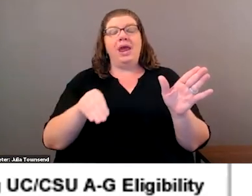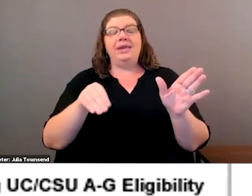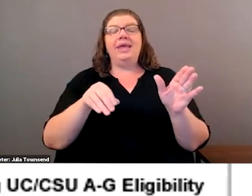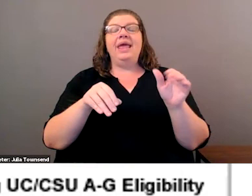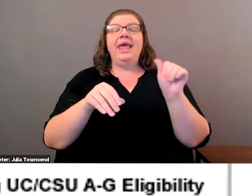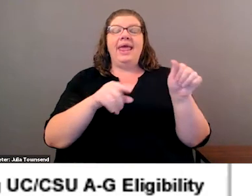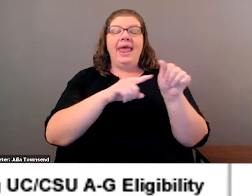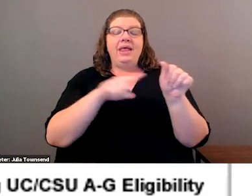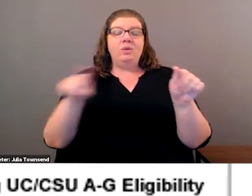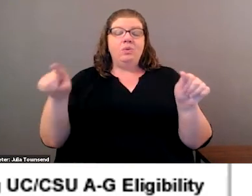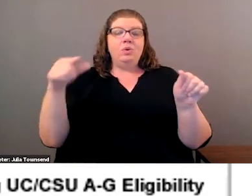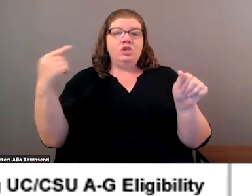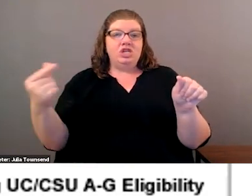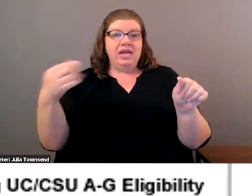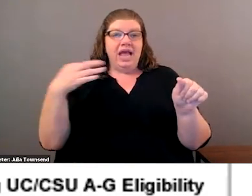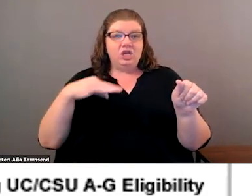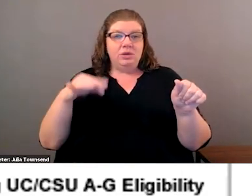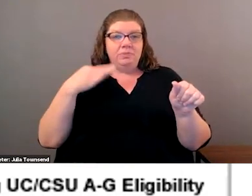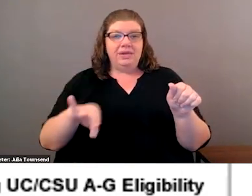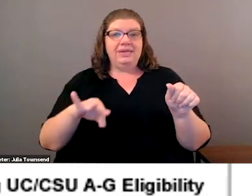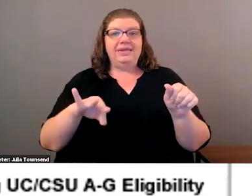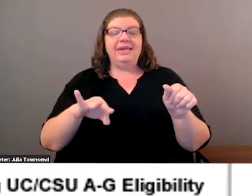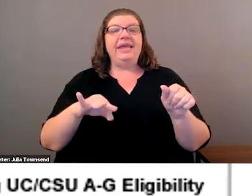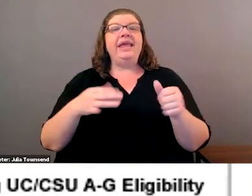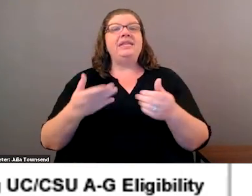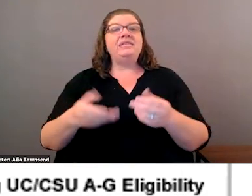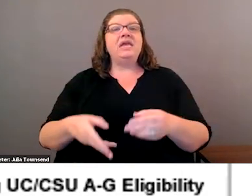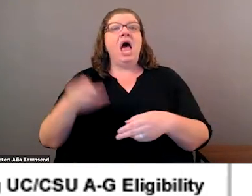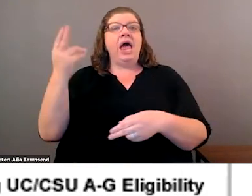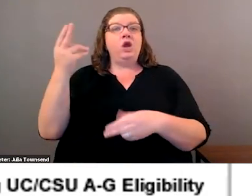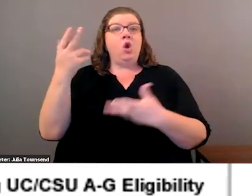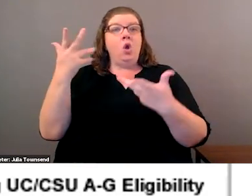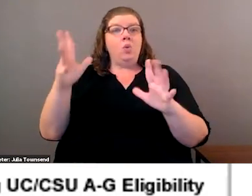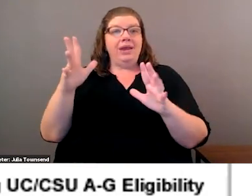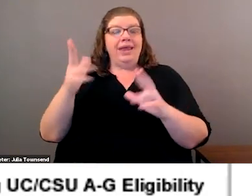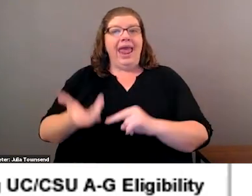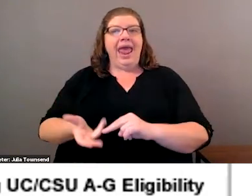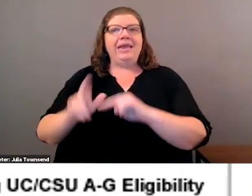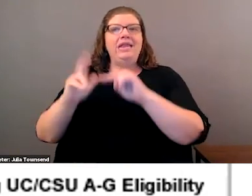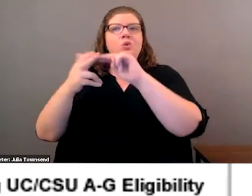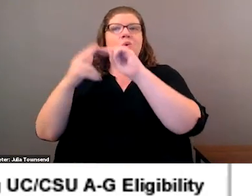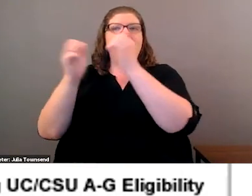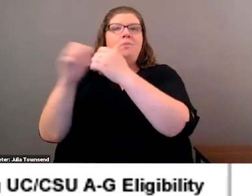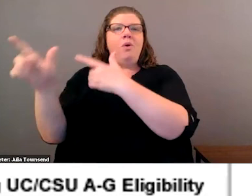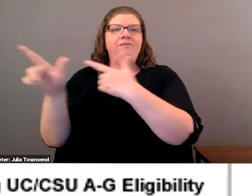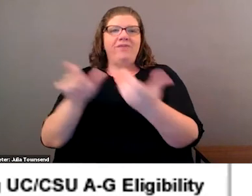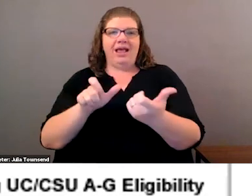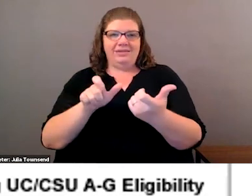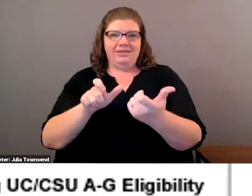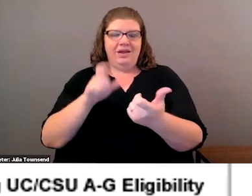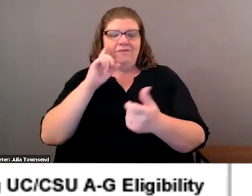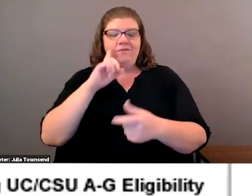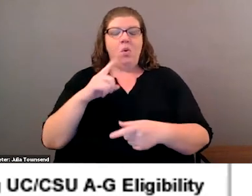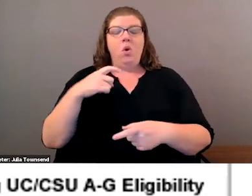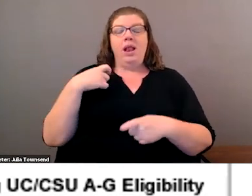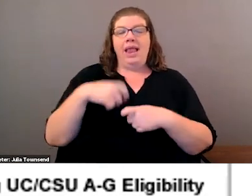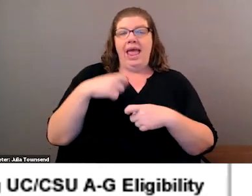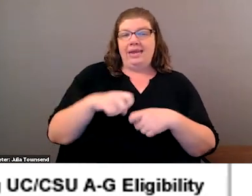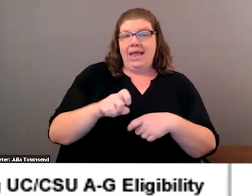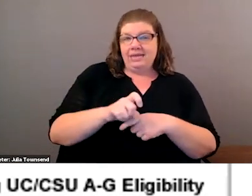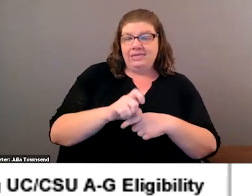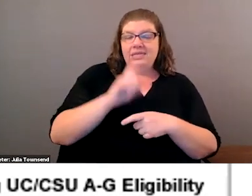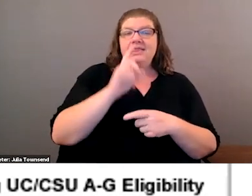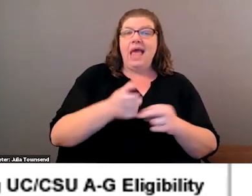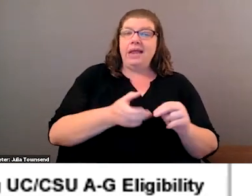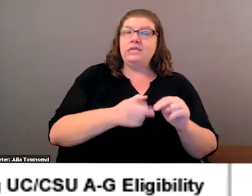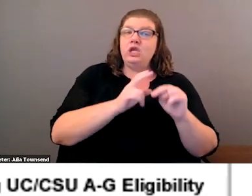also increasing at a higher rate. So for Latinx graduates, yes, A through G eligibility is increasing. That is